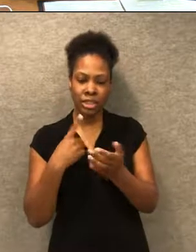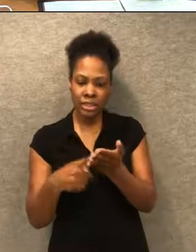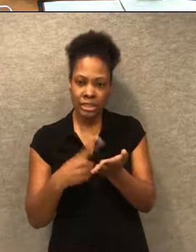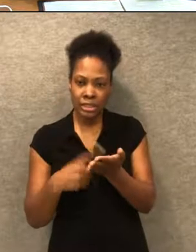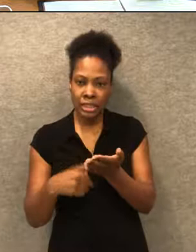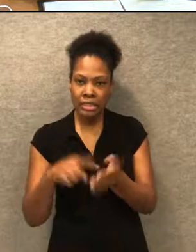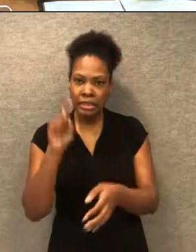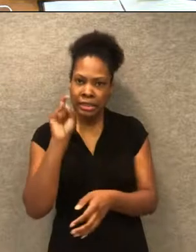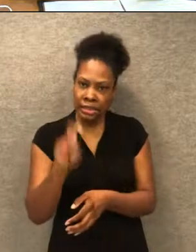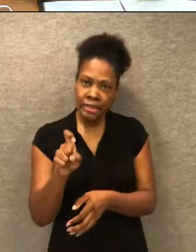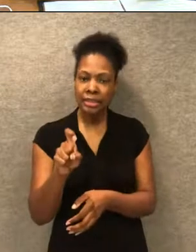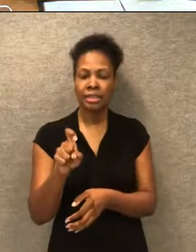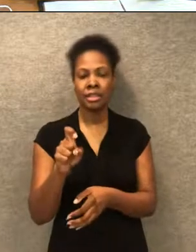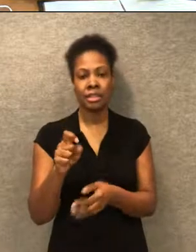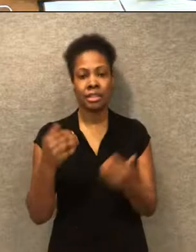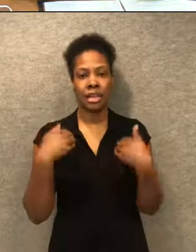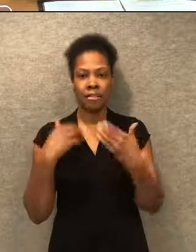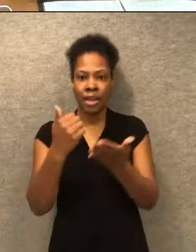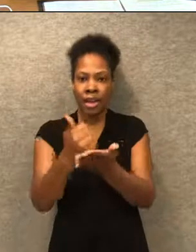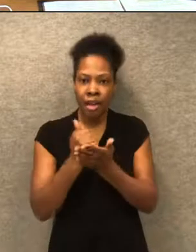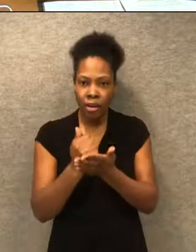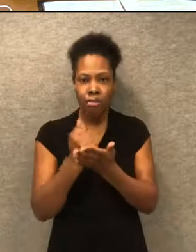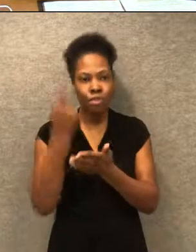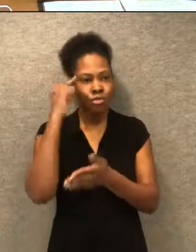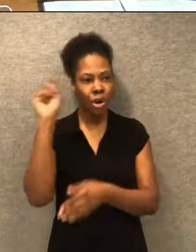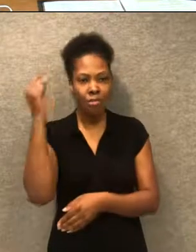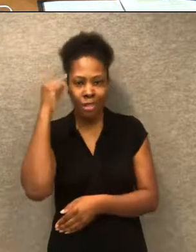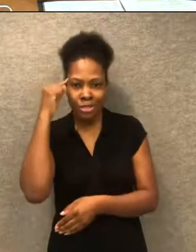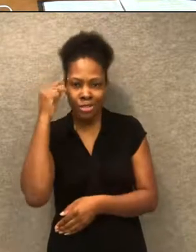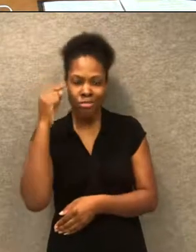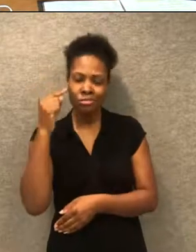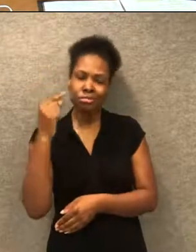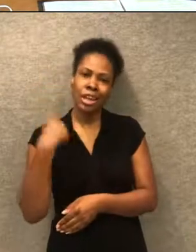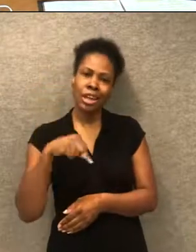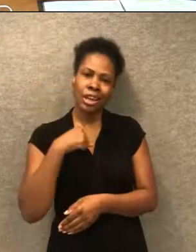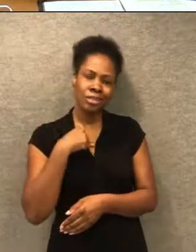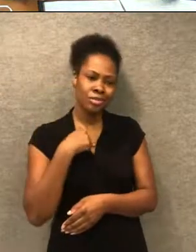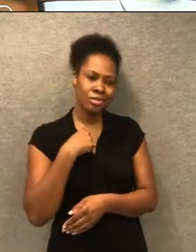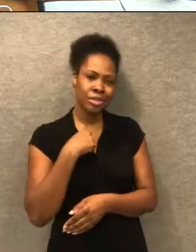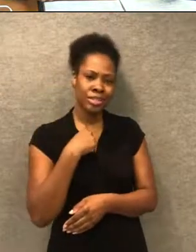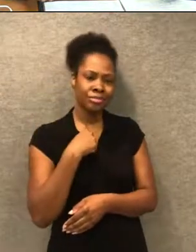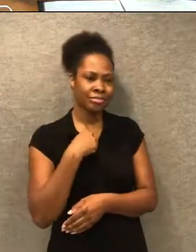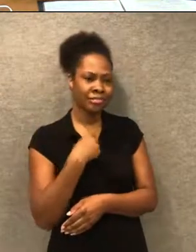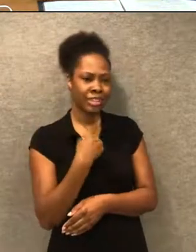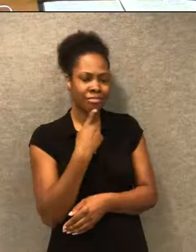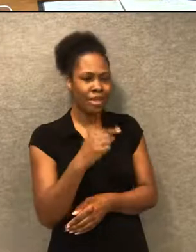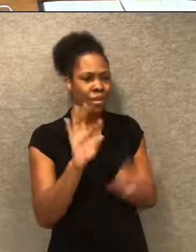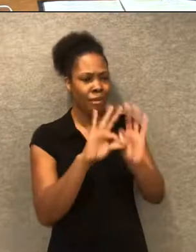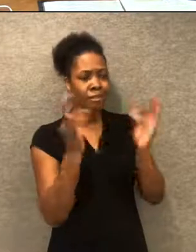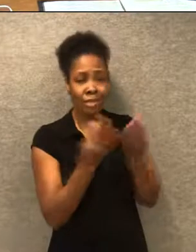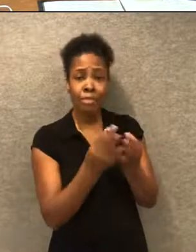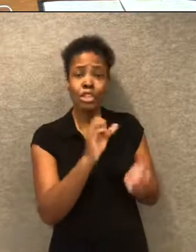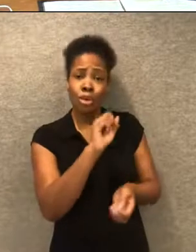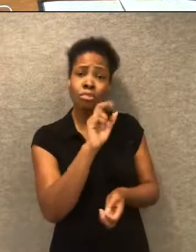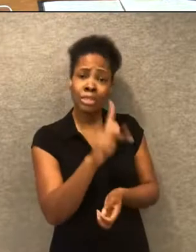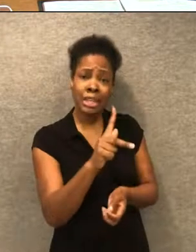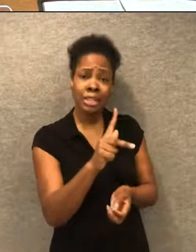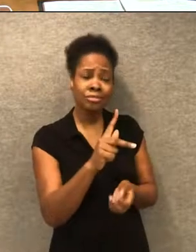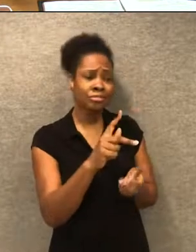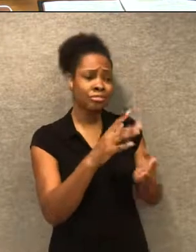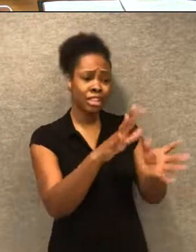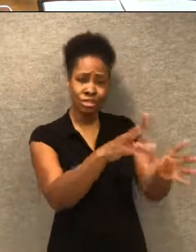the needs of getting help and say it, you know, to our family members and to ourselves that it's okay? How we not be ashamed